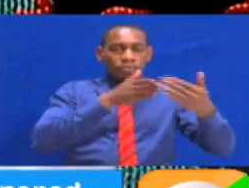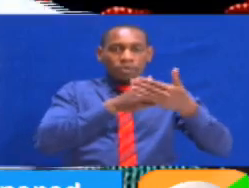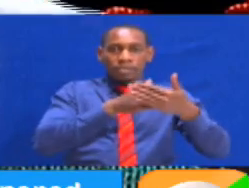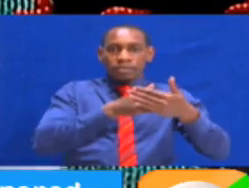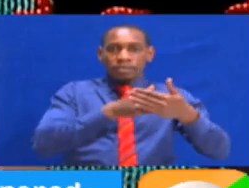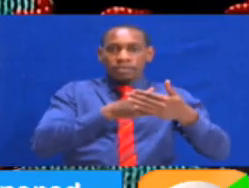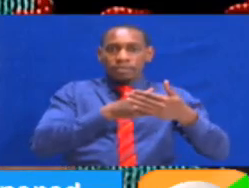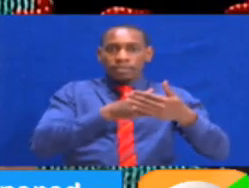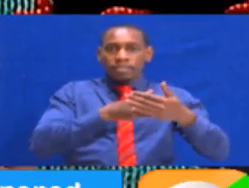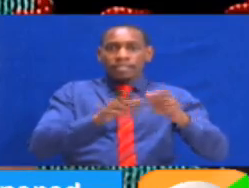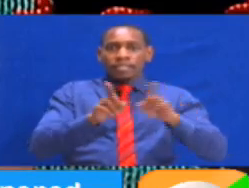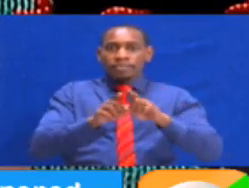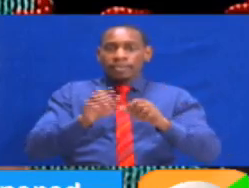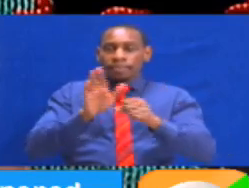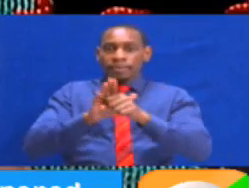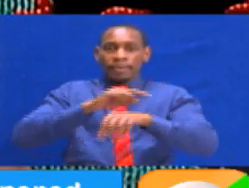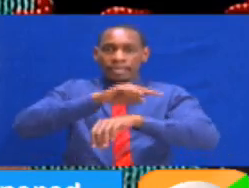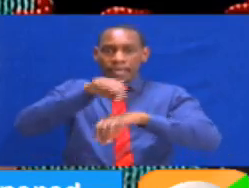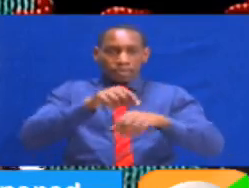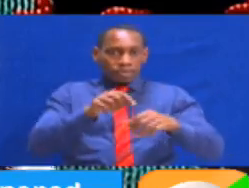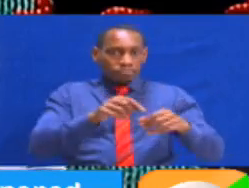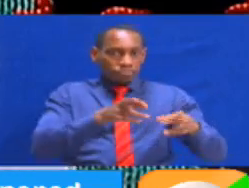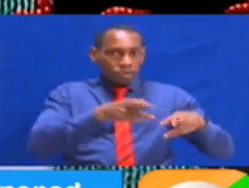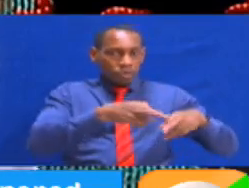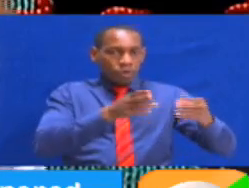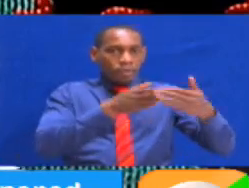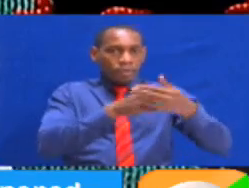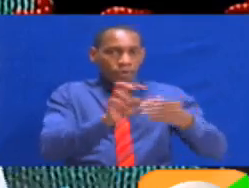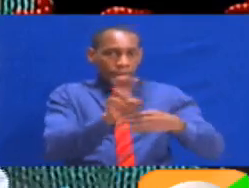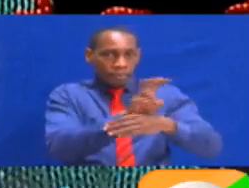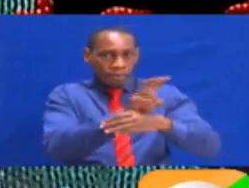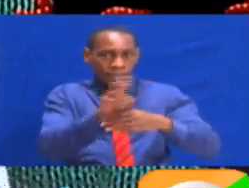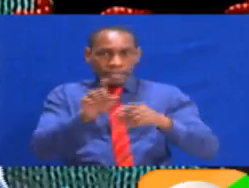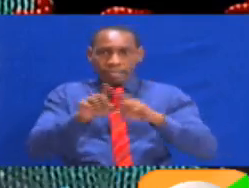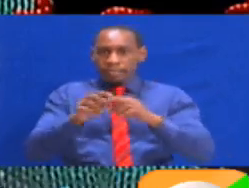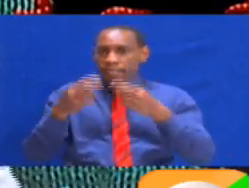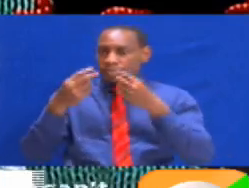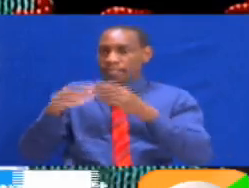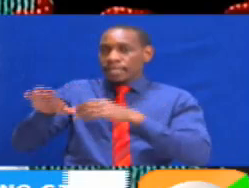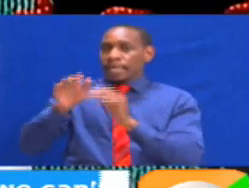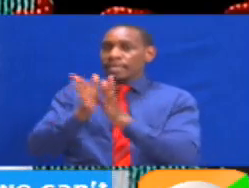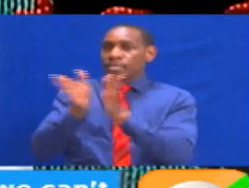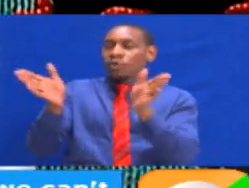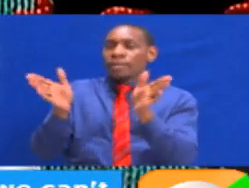more roadblocks, but more hours on the roadblocks. You see, for the open areas like